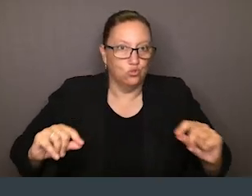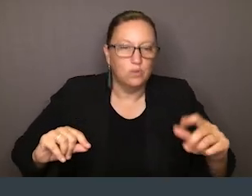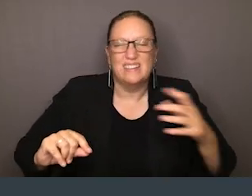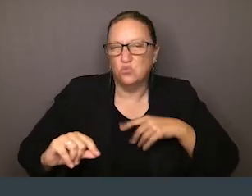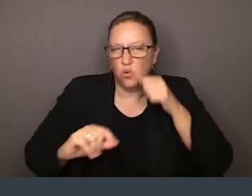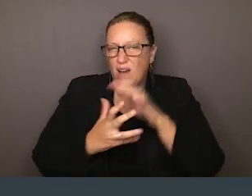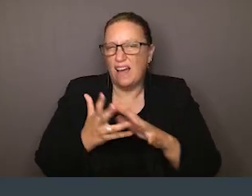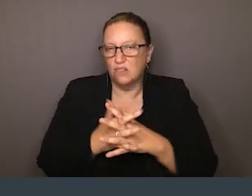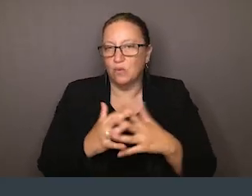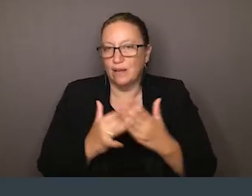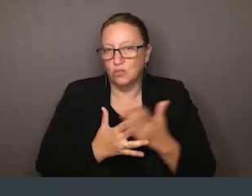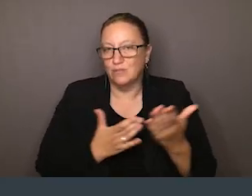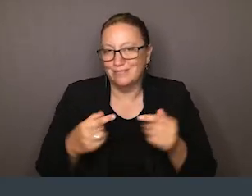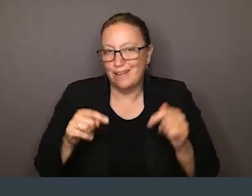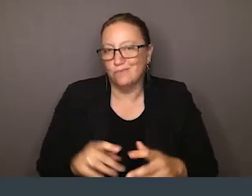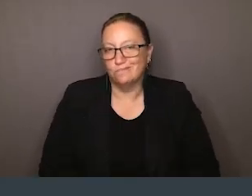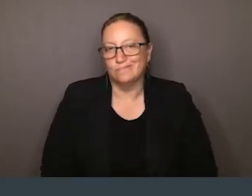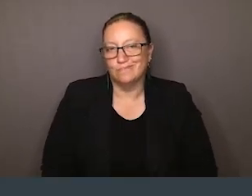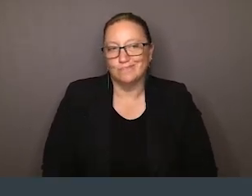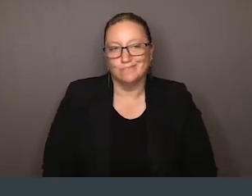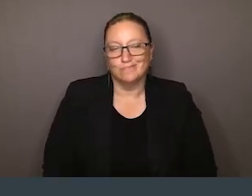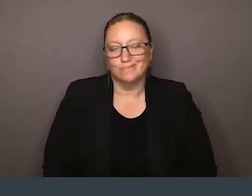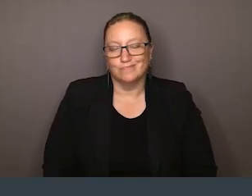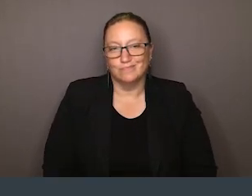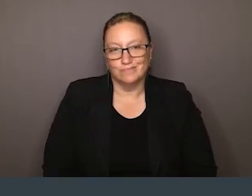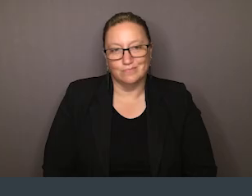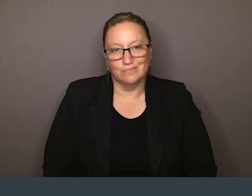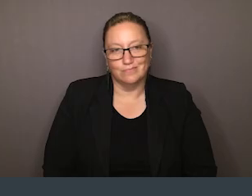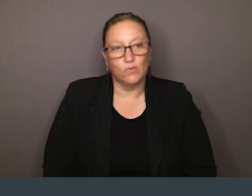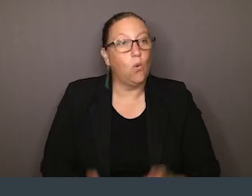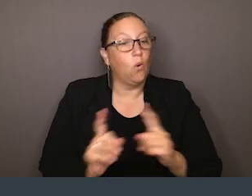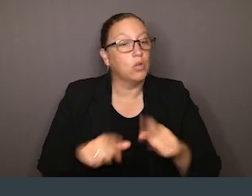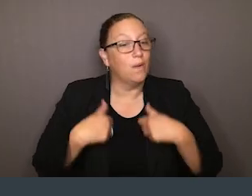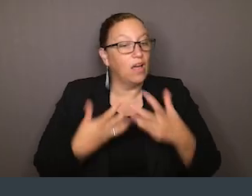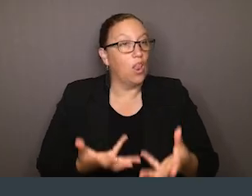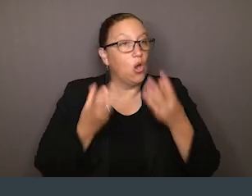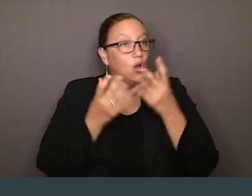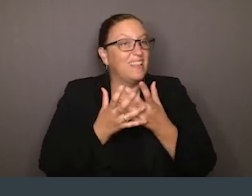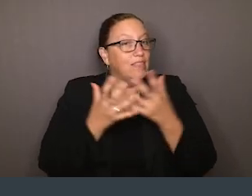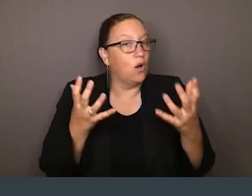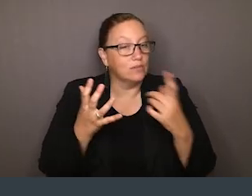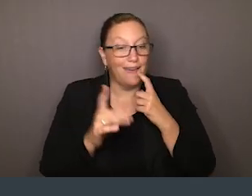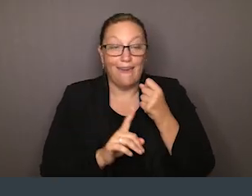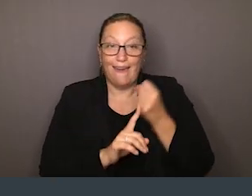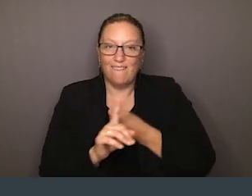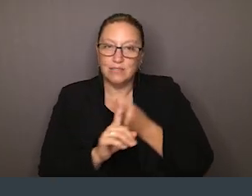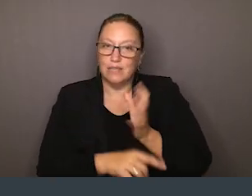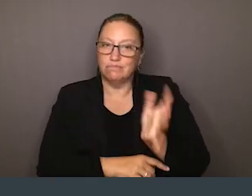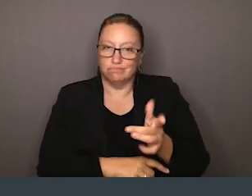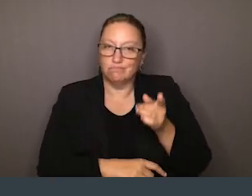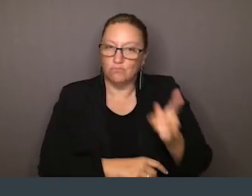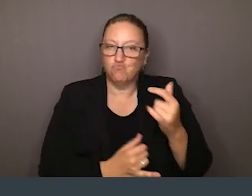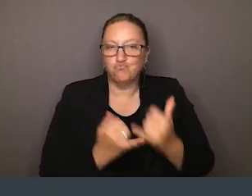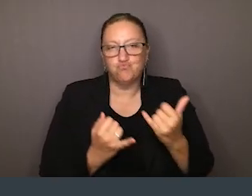access services is really important. And so I think also we've learned a lot that